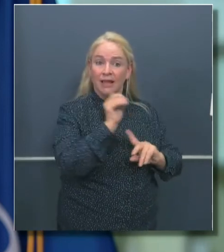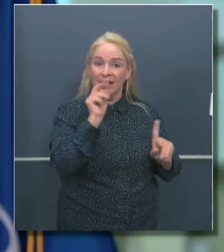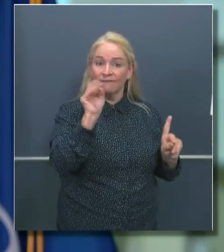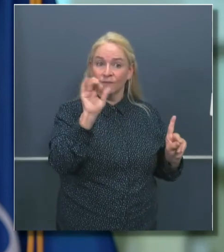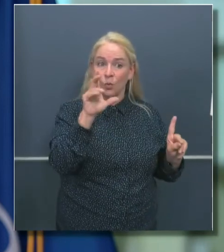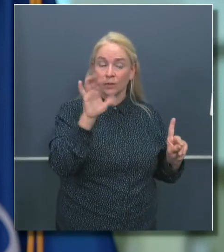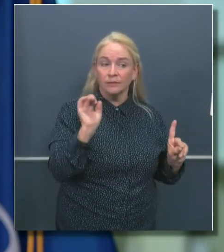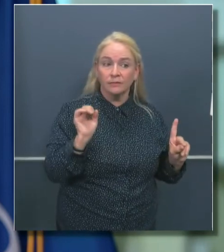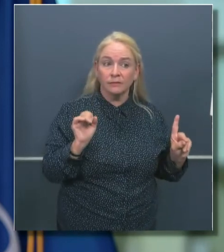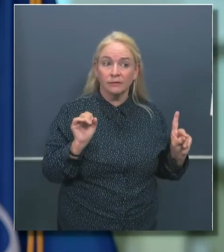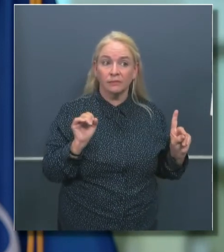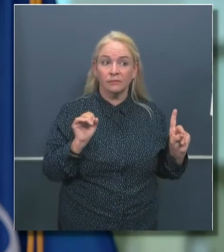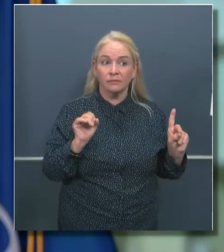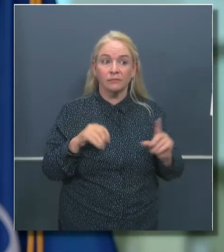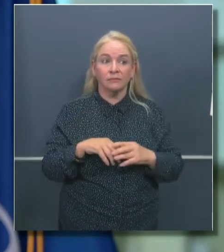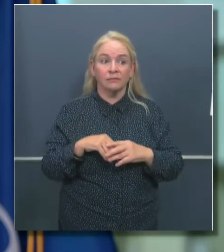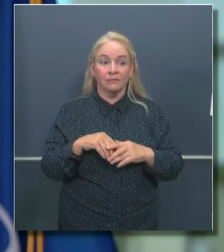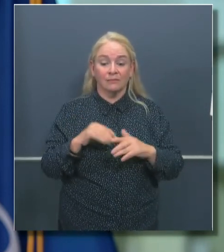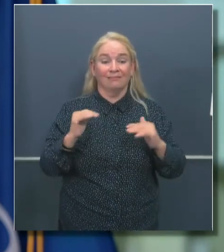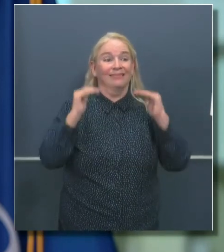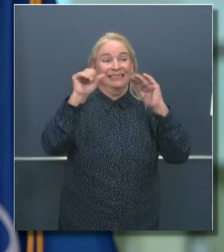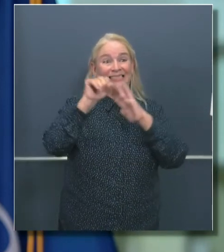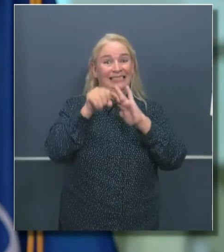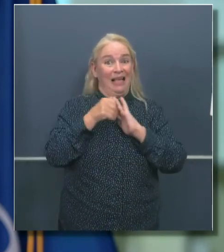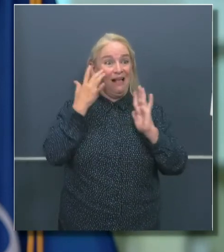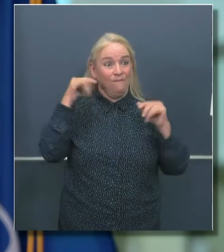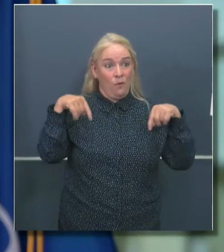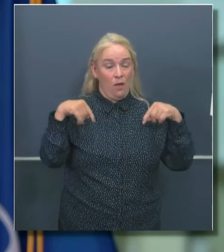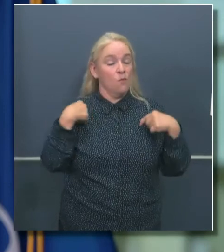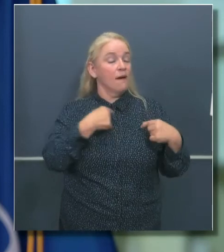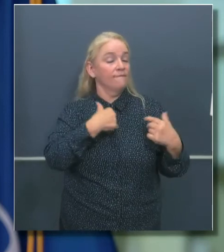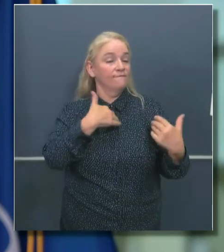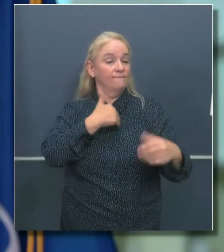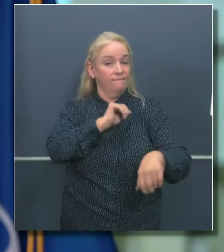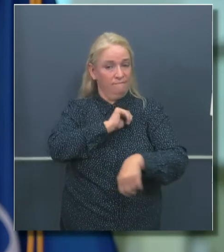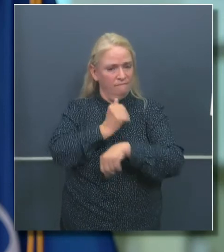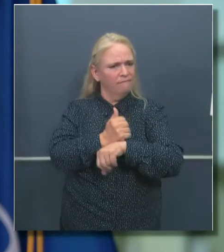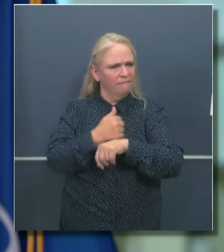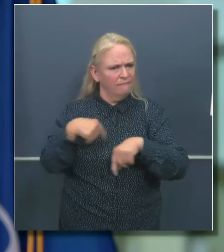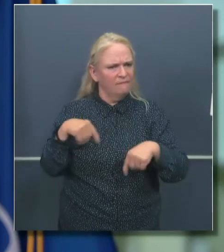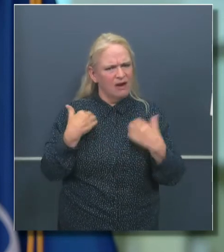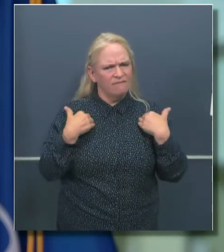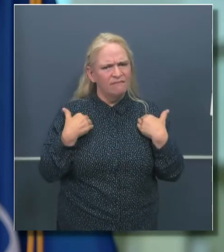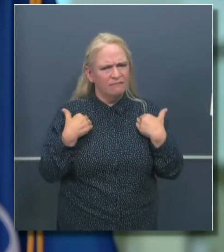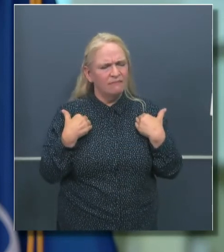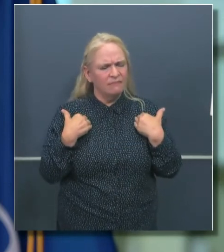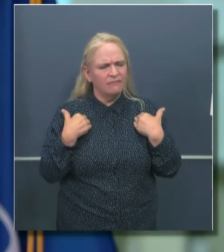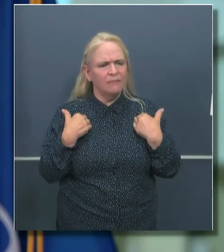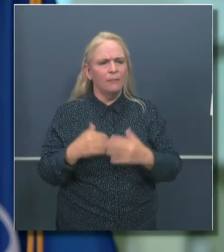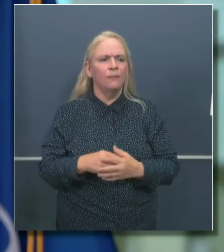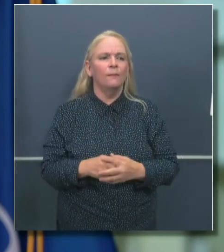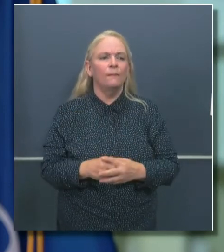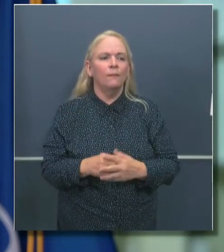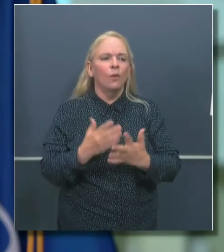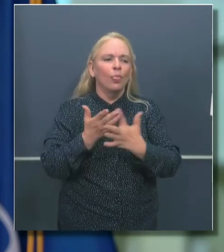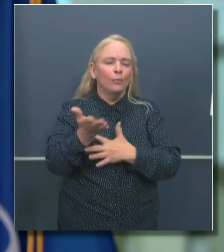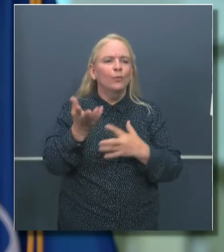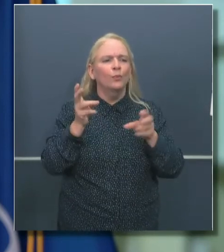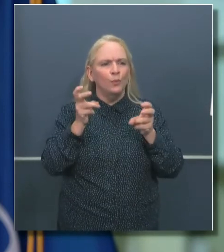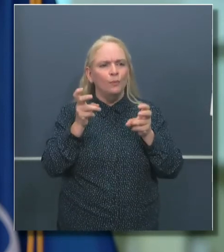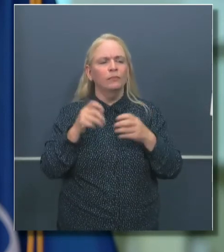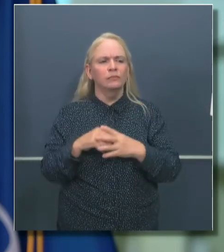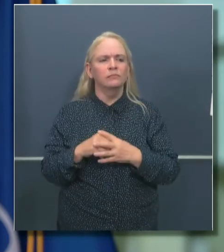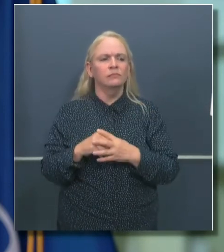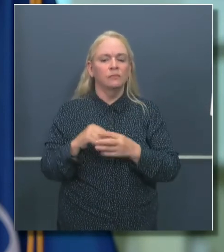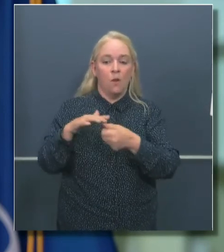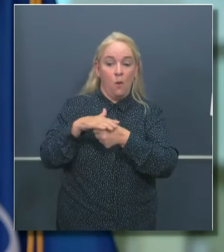know this well, state of California jurisdictionally is constructed not top-down but bottom-up. State of